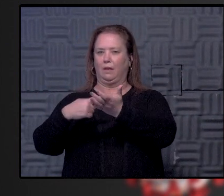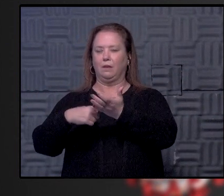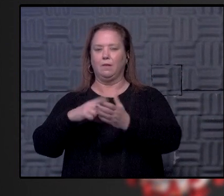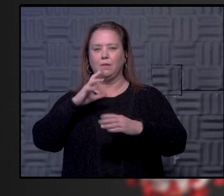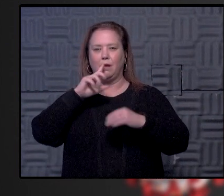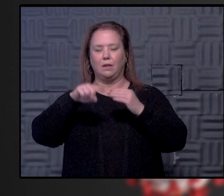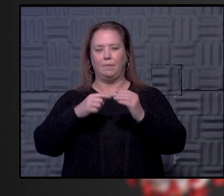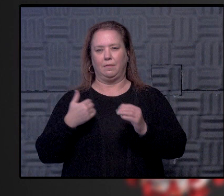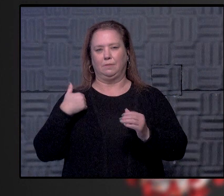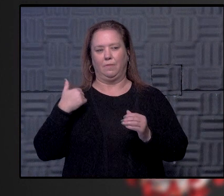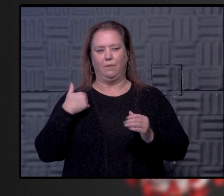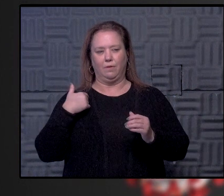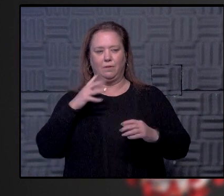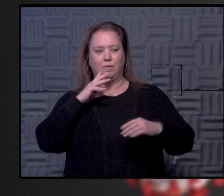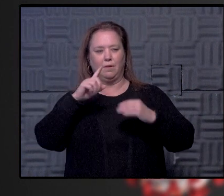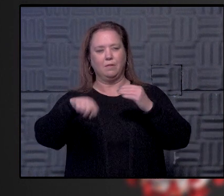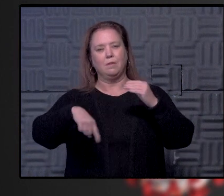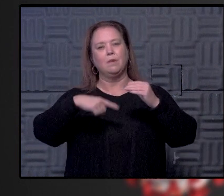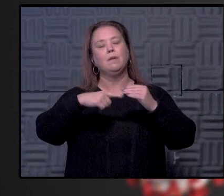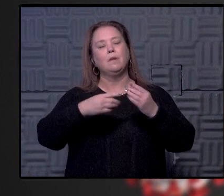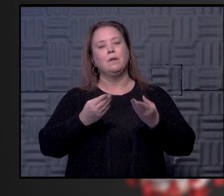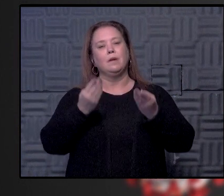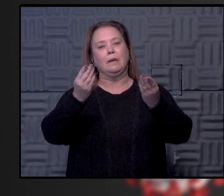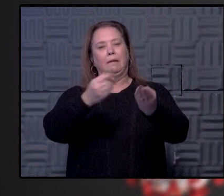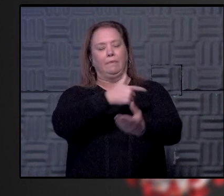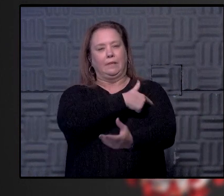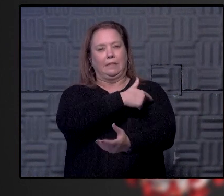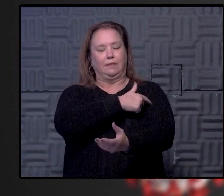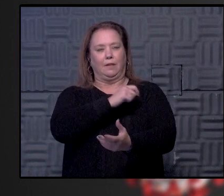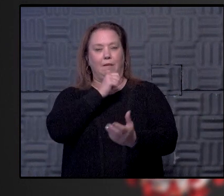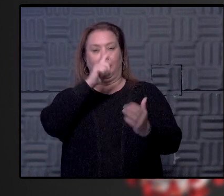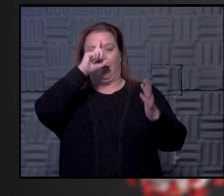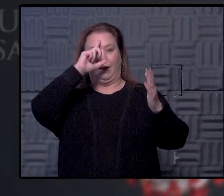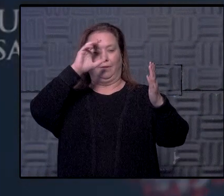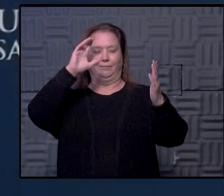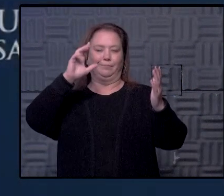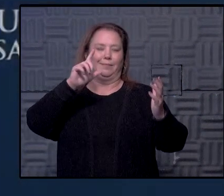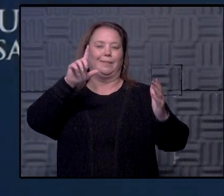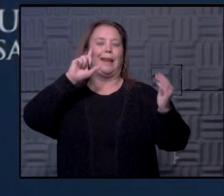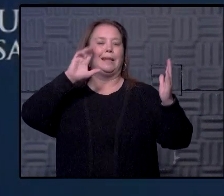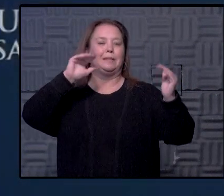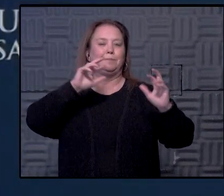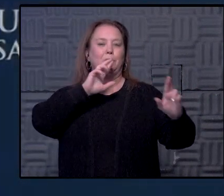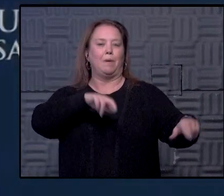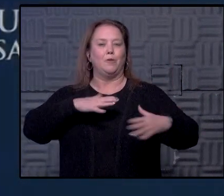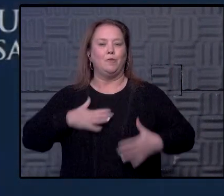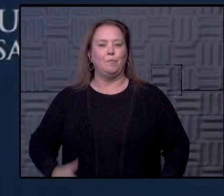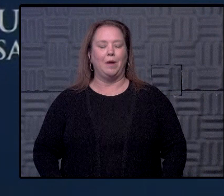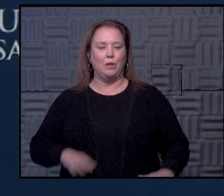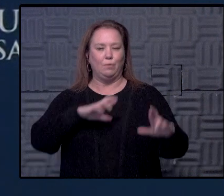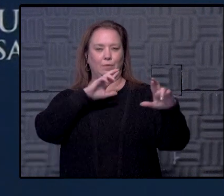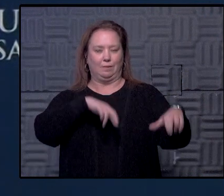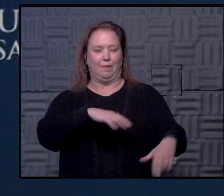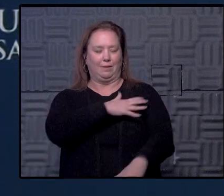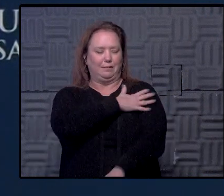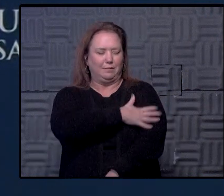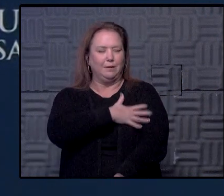this earlier when we were talking about giving the vaccine, and that anticipated response that you may